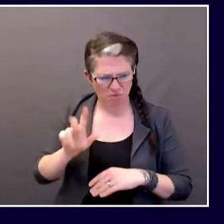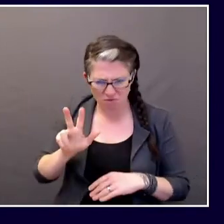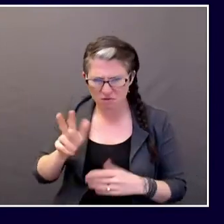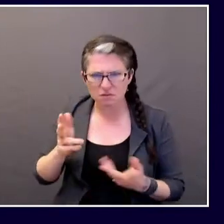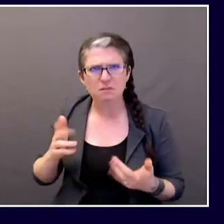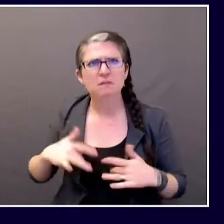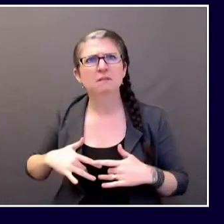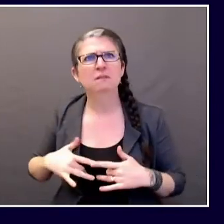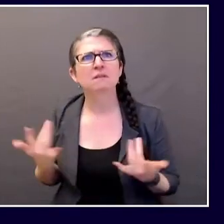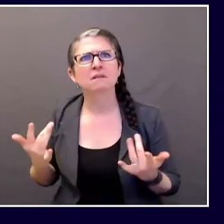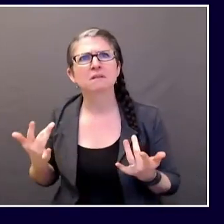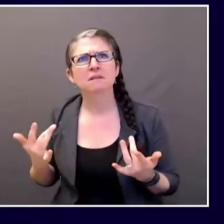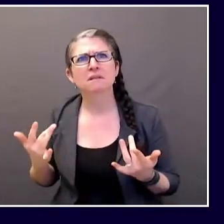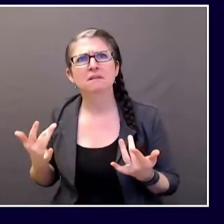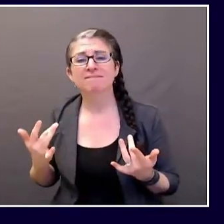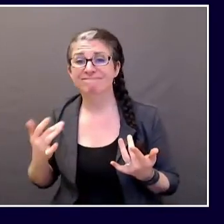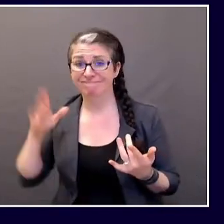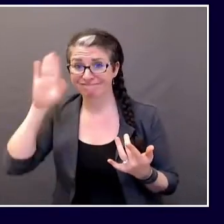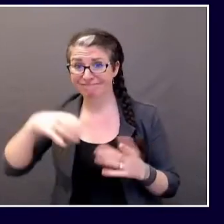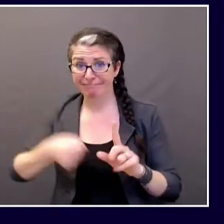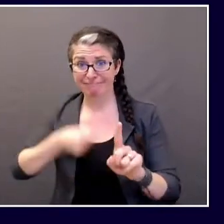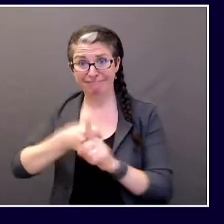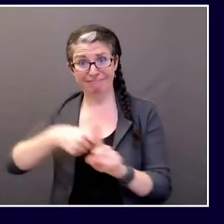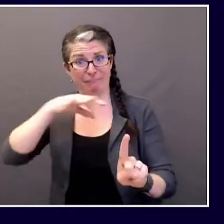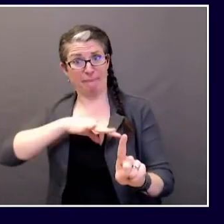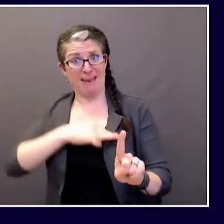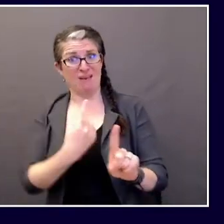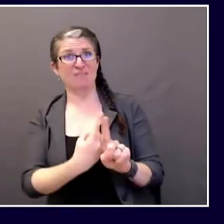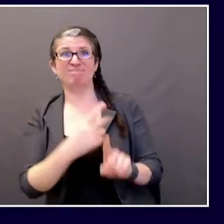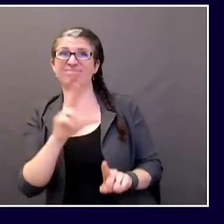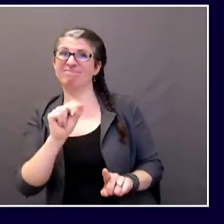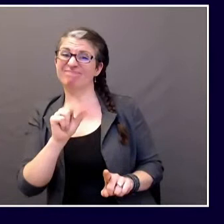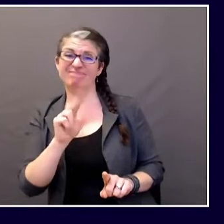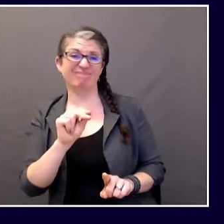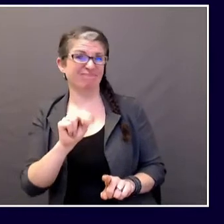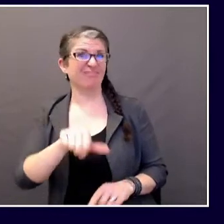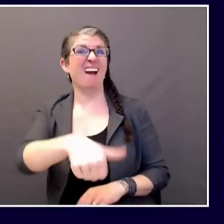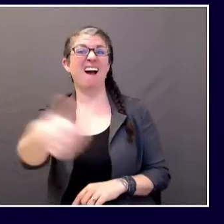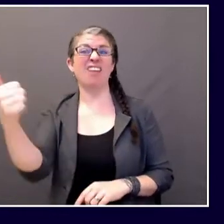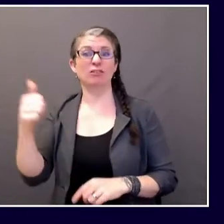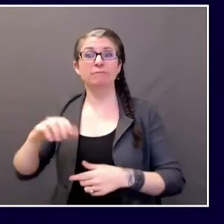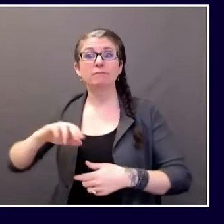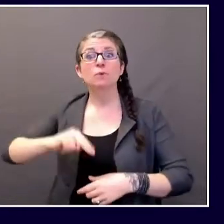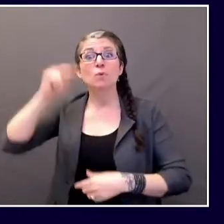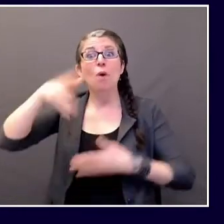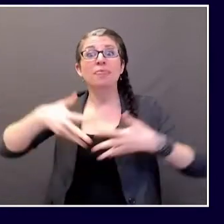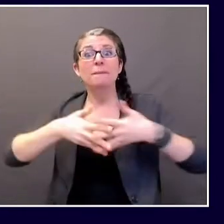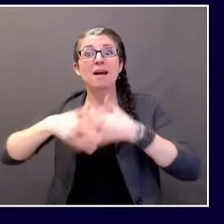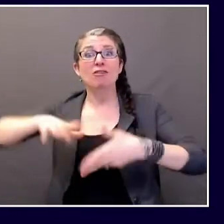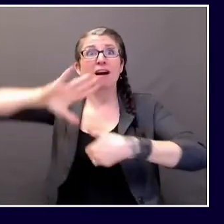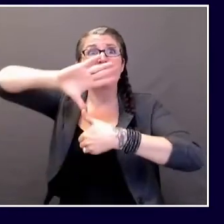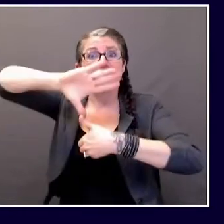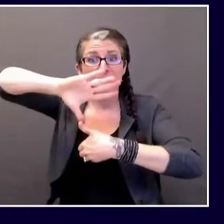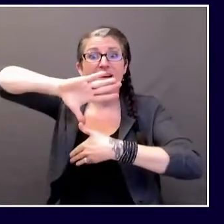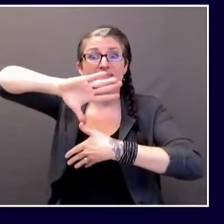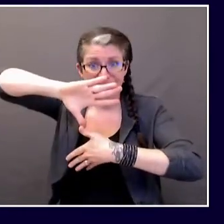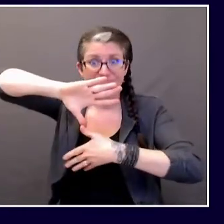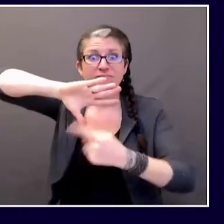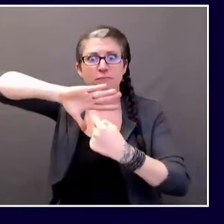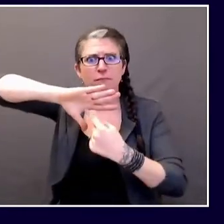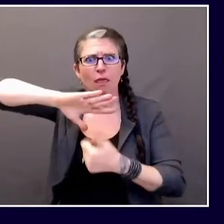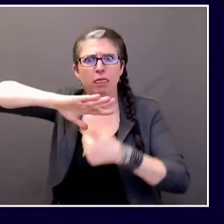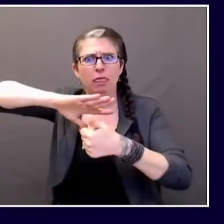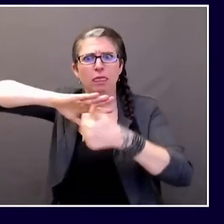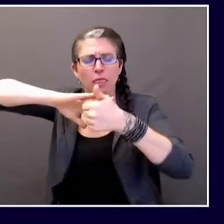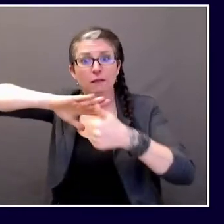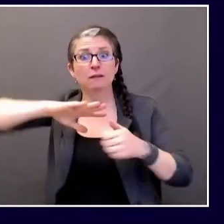across North America, as well as across Western Europe and Northern Europe. We're not sure at this time what that increase